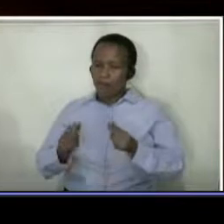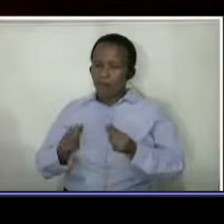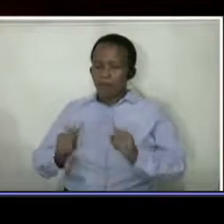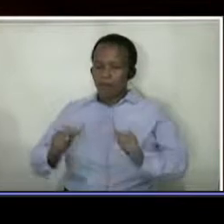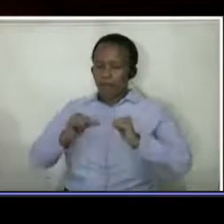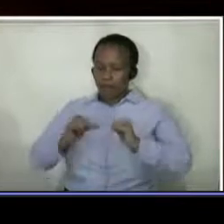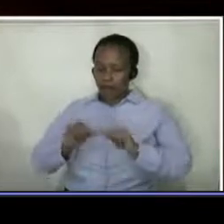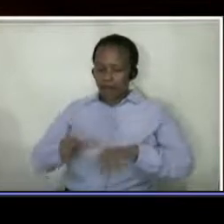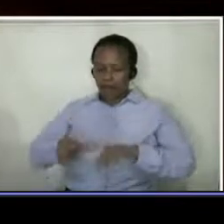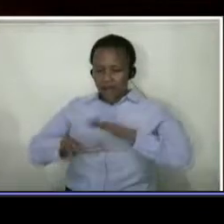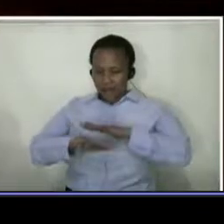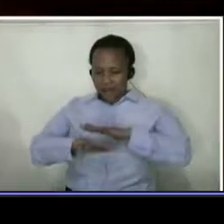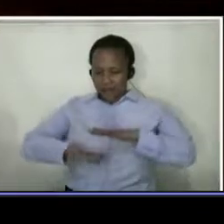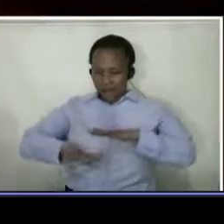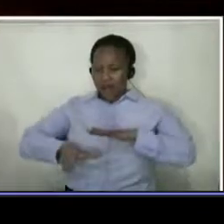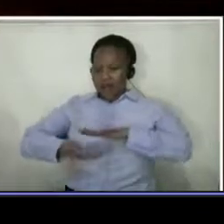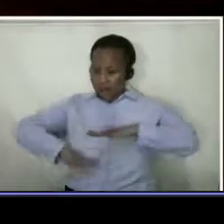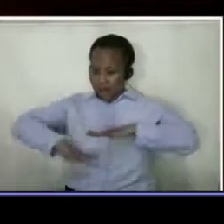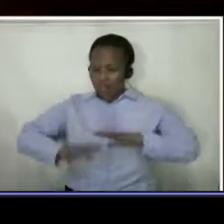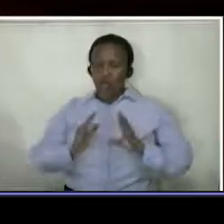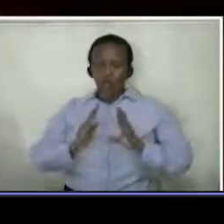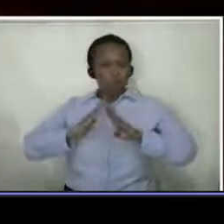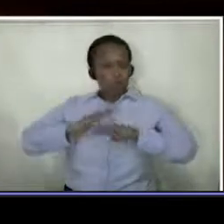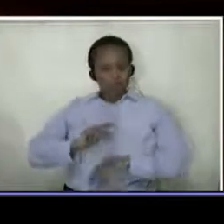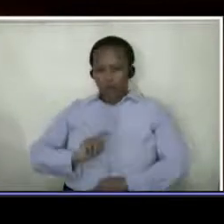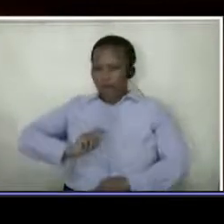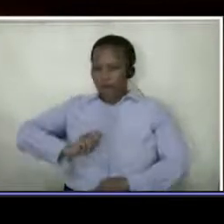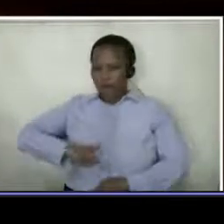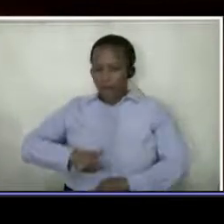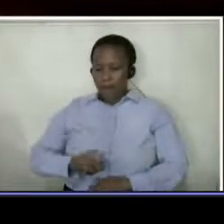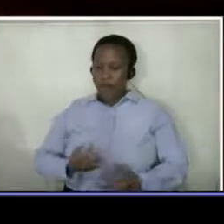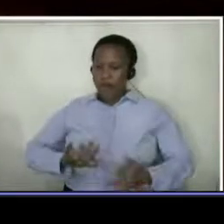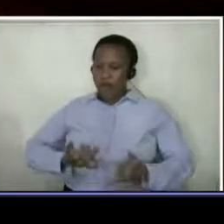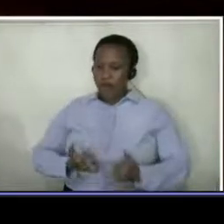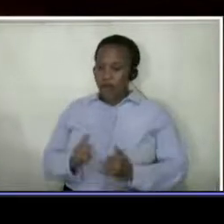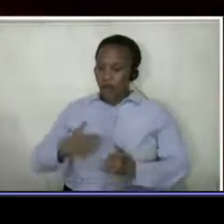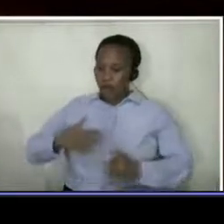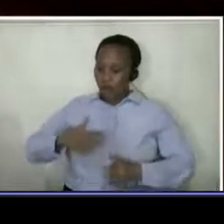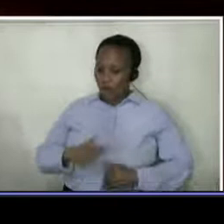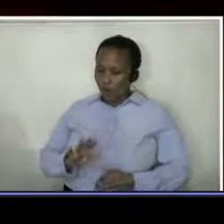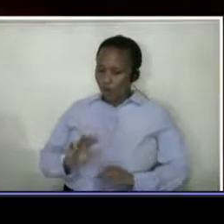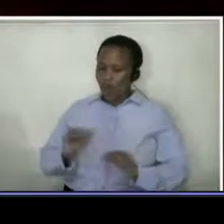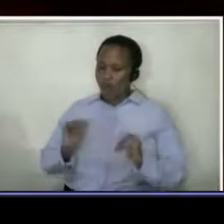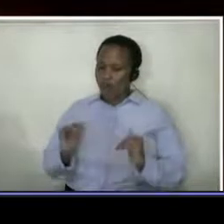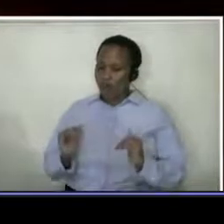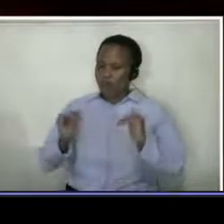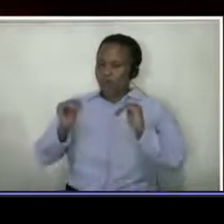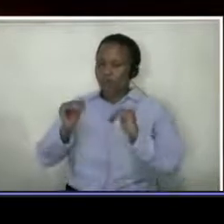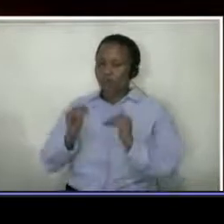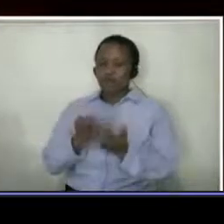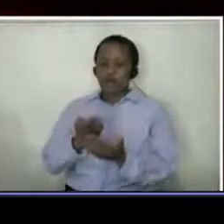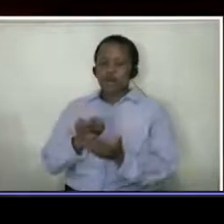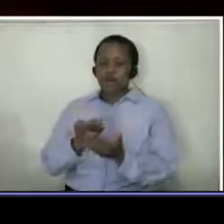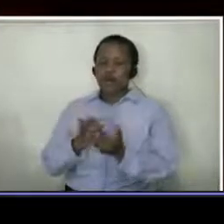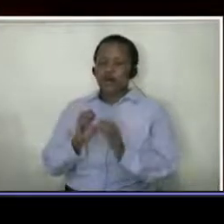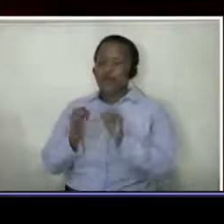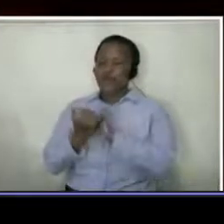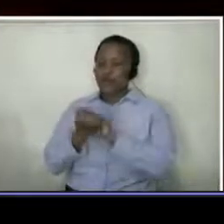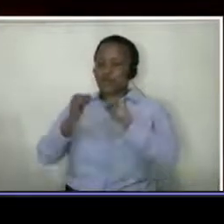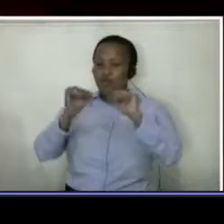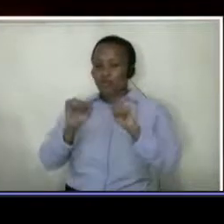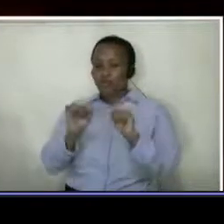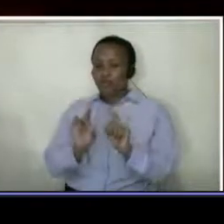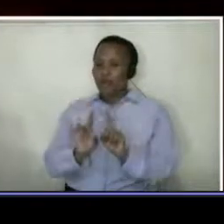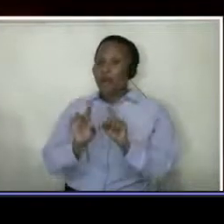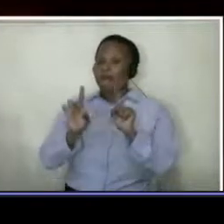compensation? Clearly, such coalitions are not formed to advance the democracy, but to perpetuate narrow